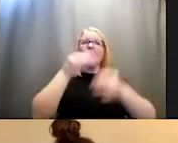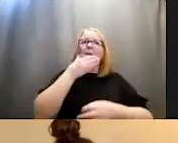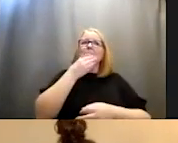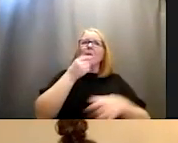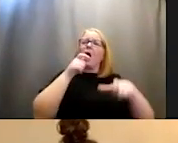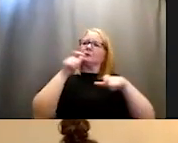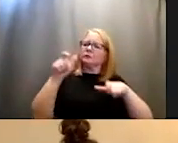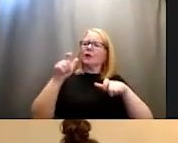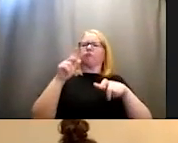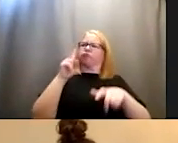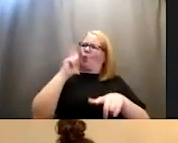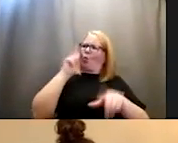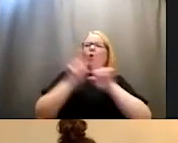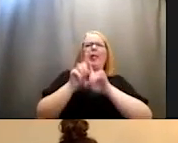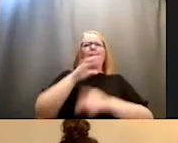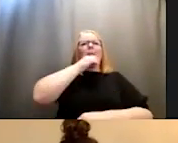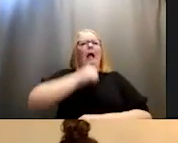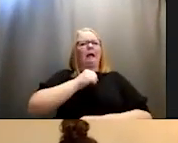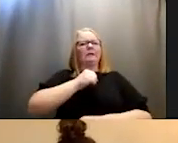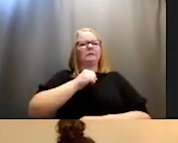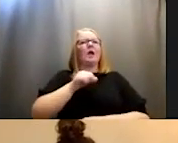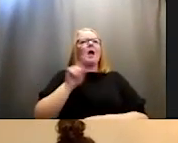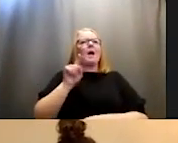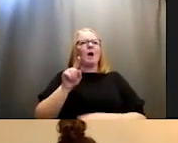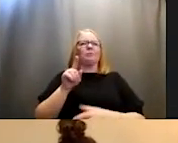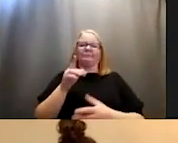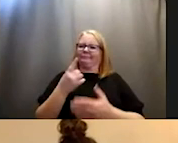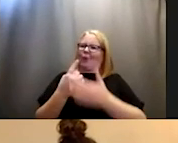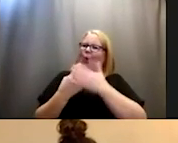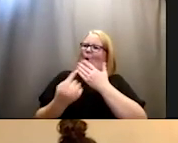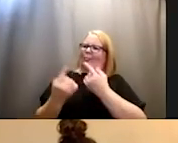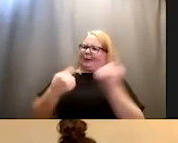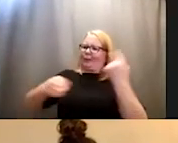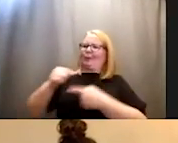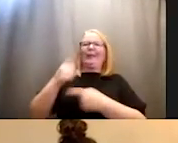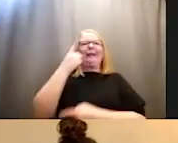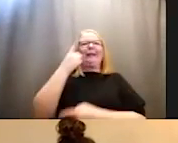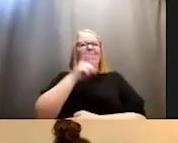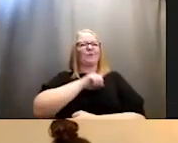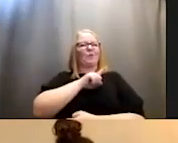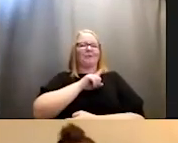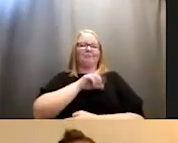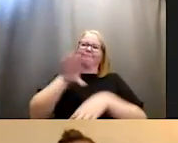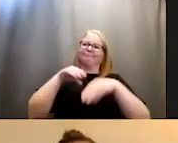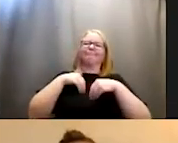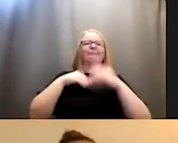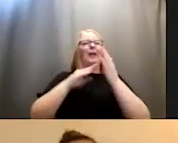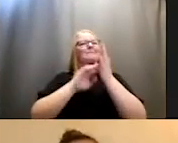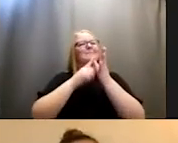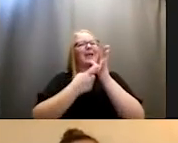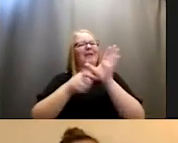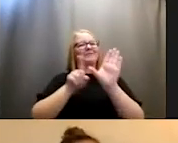only better. Only we can do it because only we have Mary." So it's kind of clear that it's still